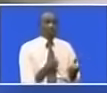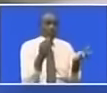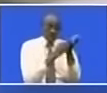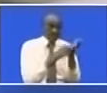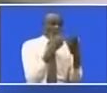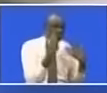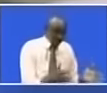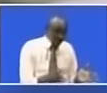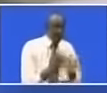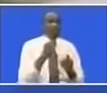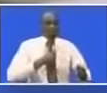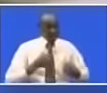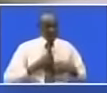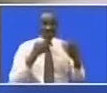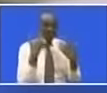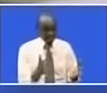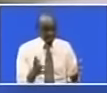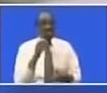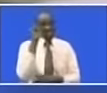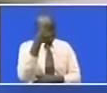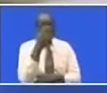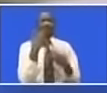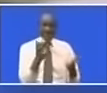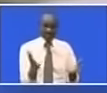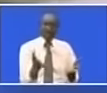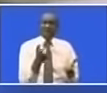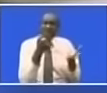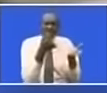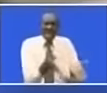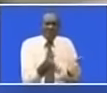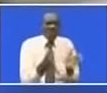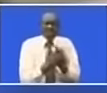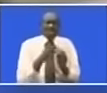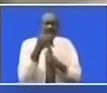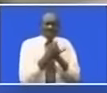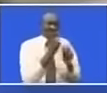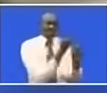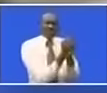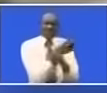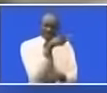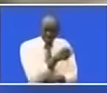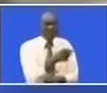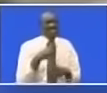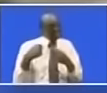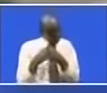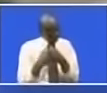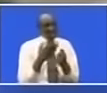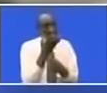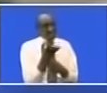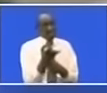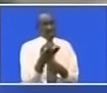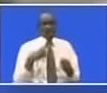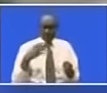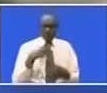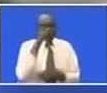Uganda, in Rwanda, in Kenya as well. And in those countries, these same tenets do not seem to be